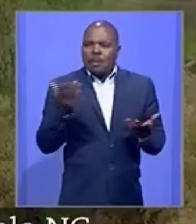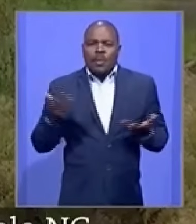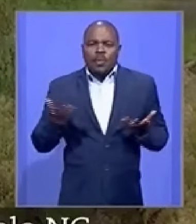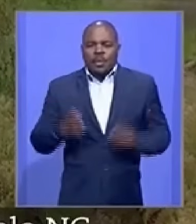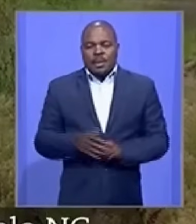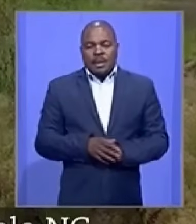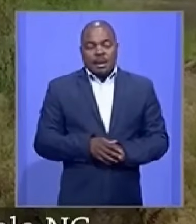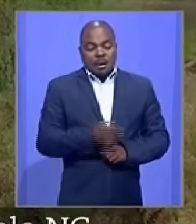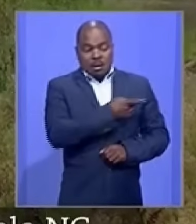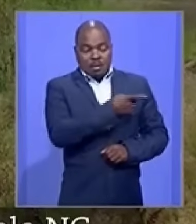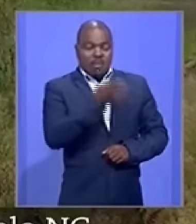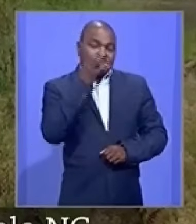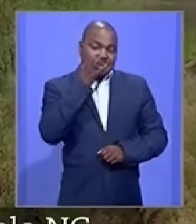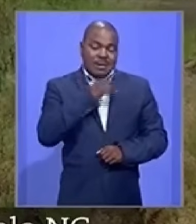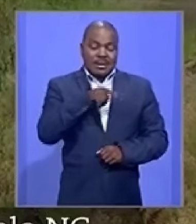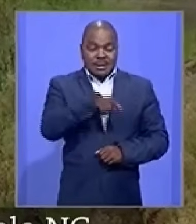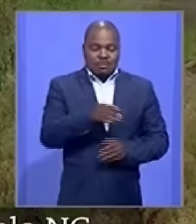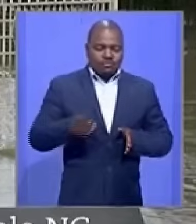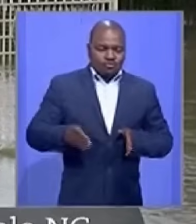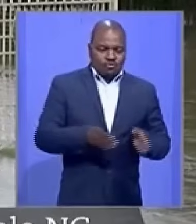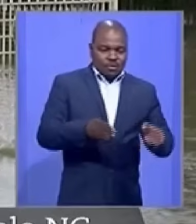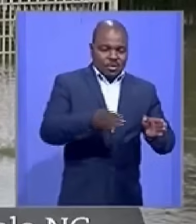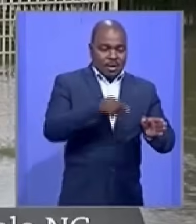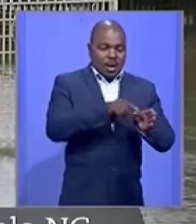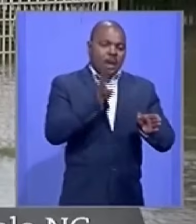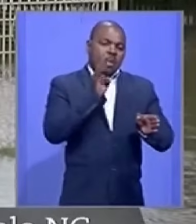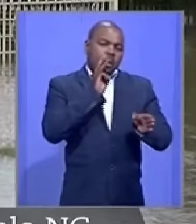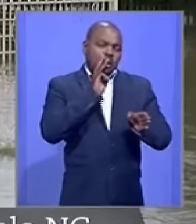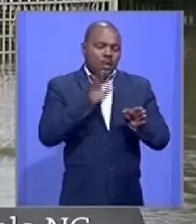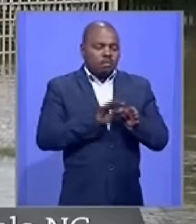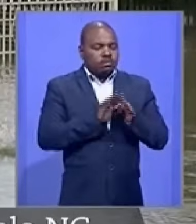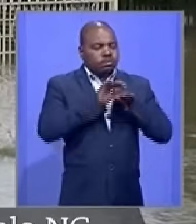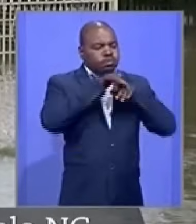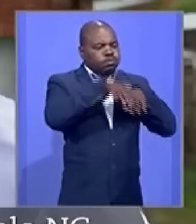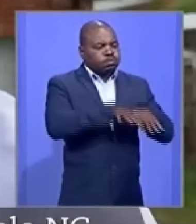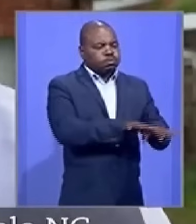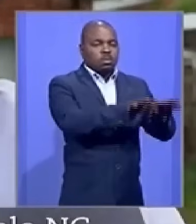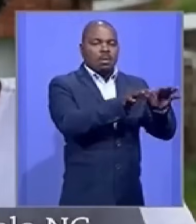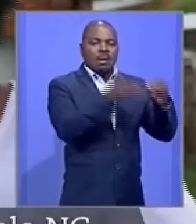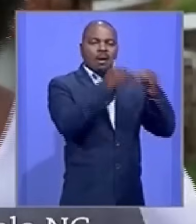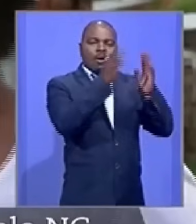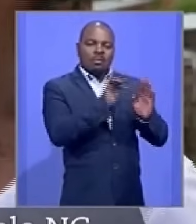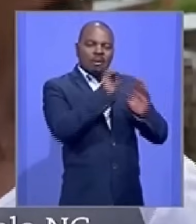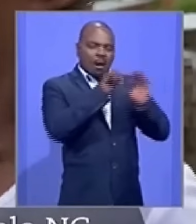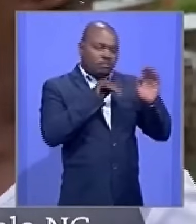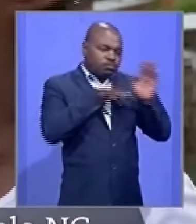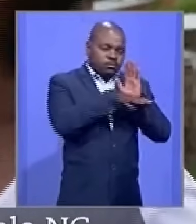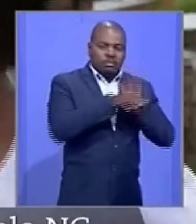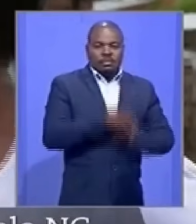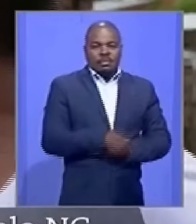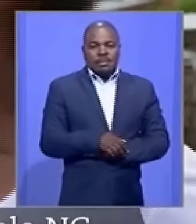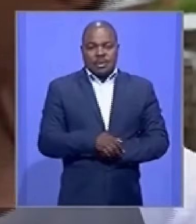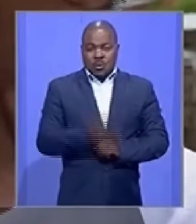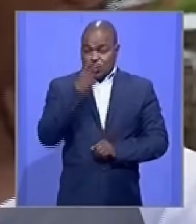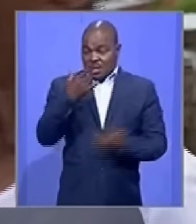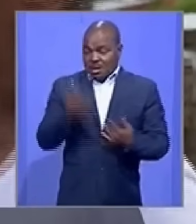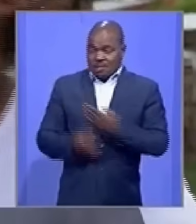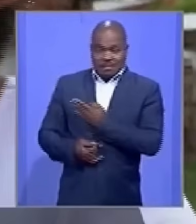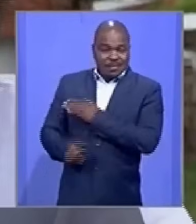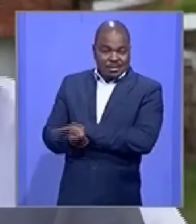hlalosa ha metsi a pula ho tswa molapong ona a phallela ka matlong a bona. Right now you can even see what is